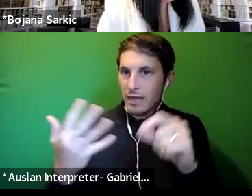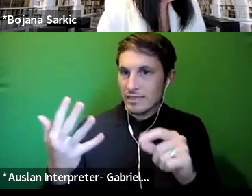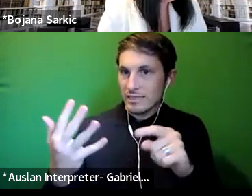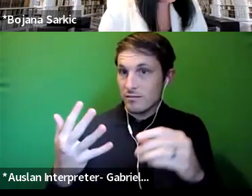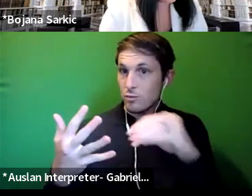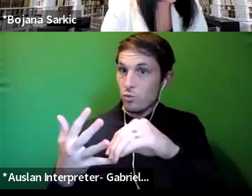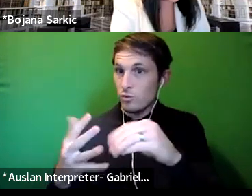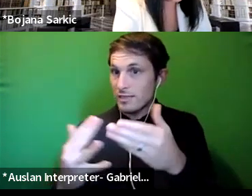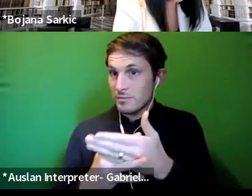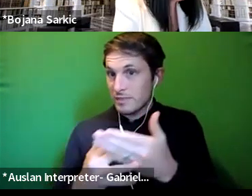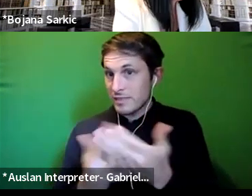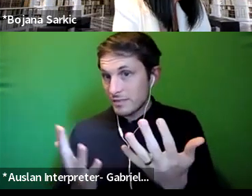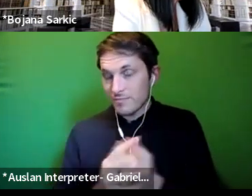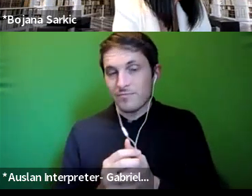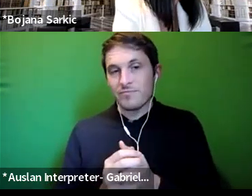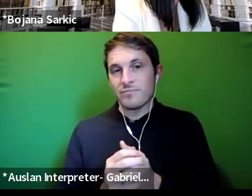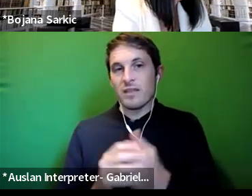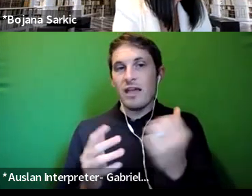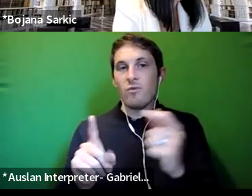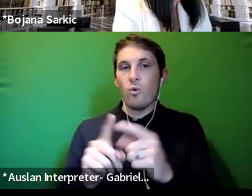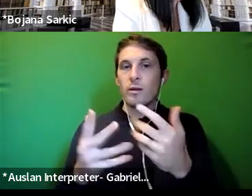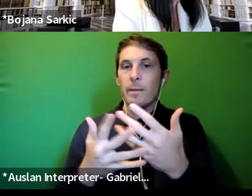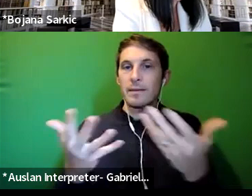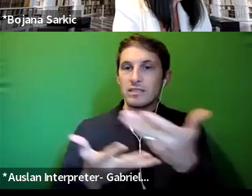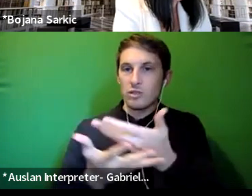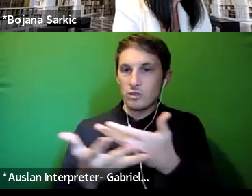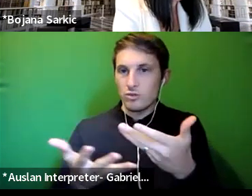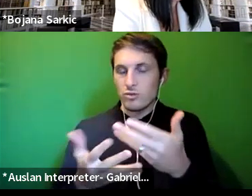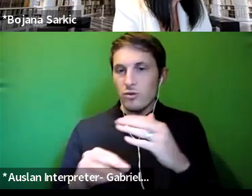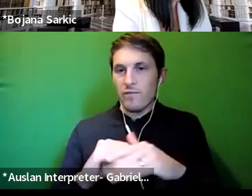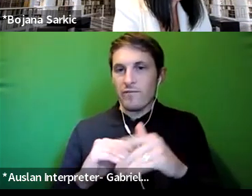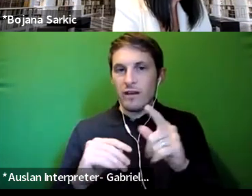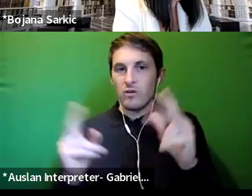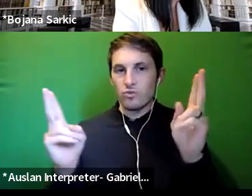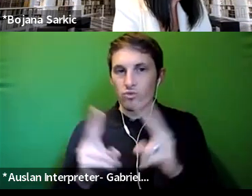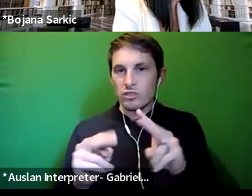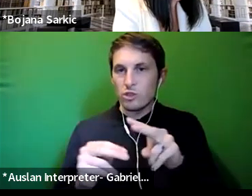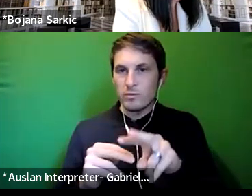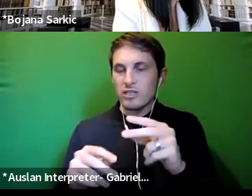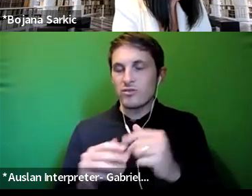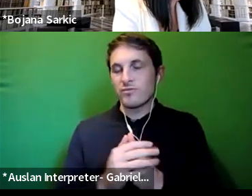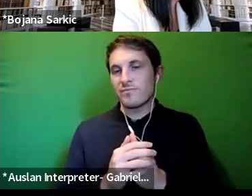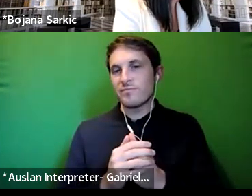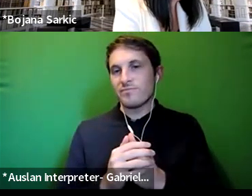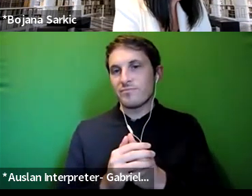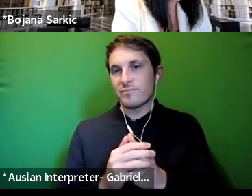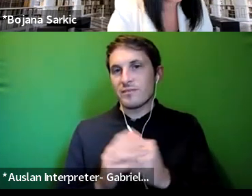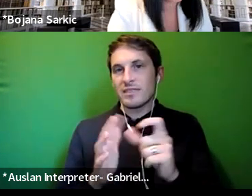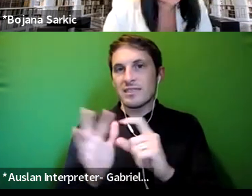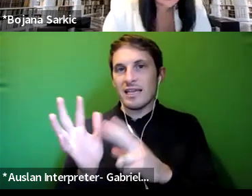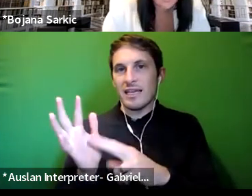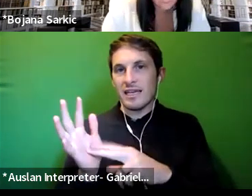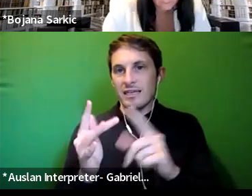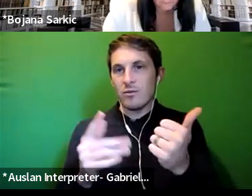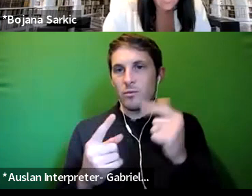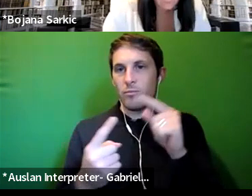But I think there's a bigger discussion around that, reducing the, as you're saying, you know, that duplication and value things. And Danny hit it there, and I know it's